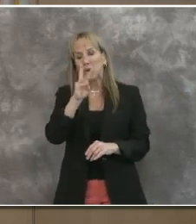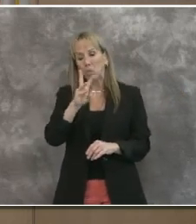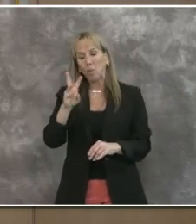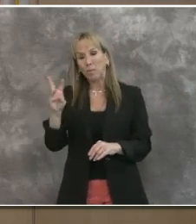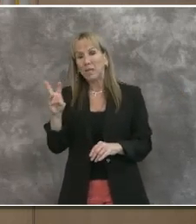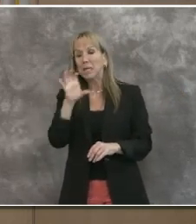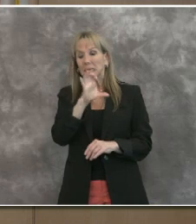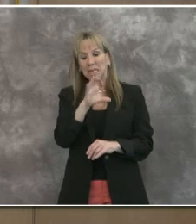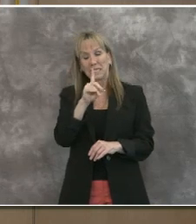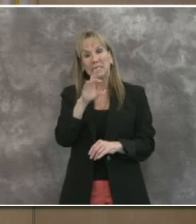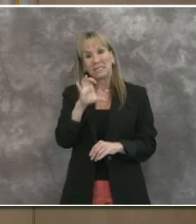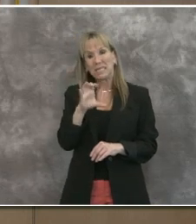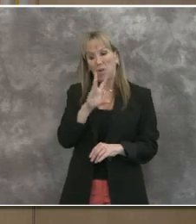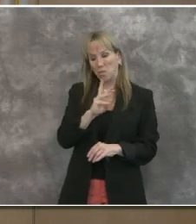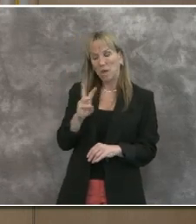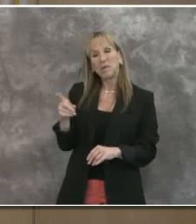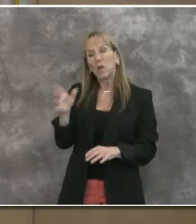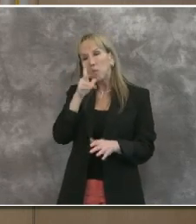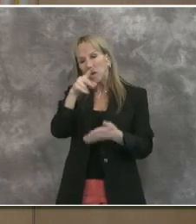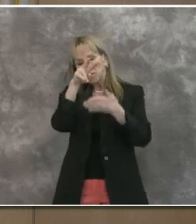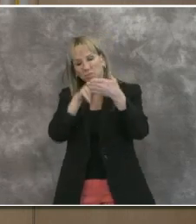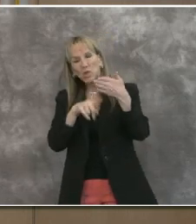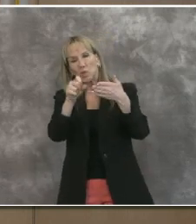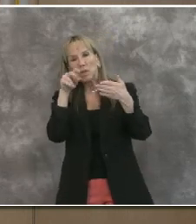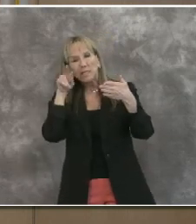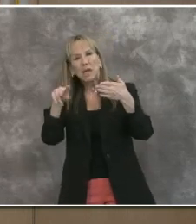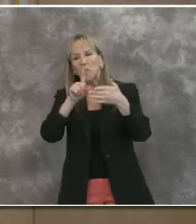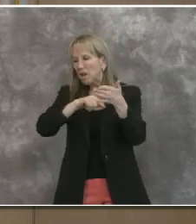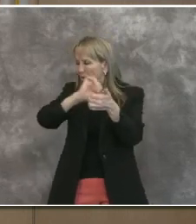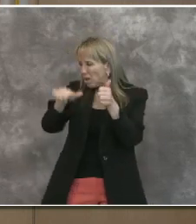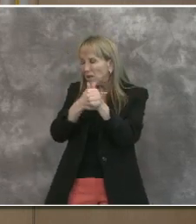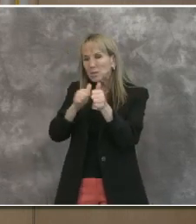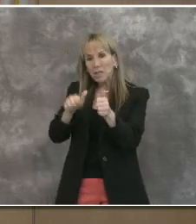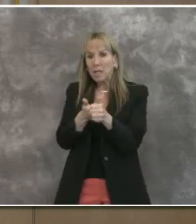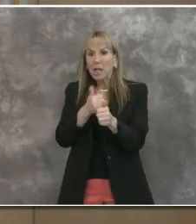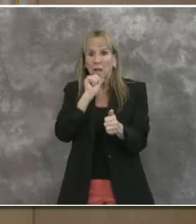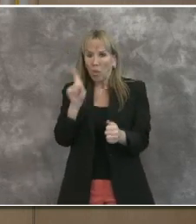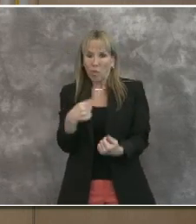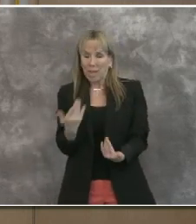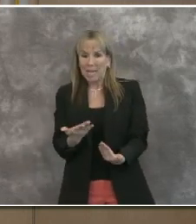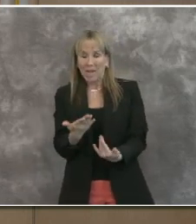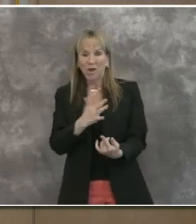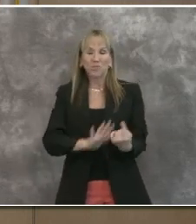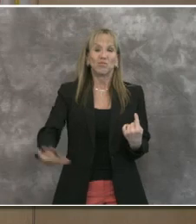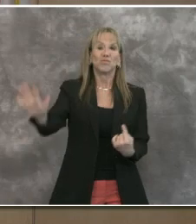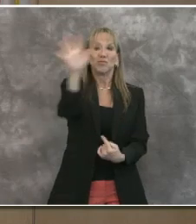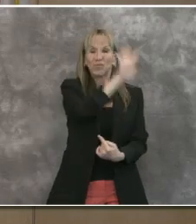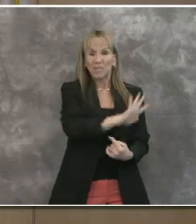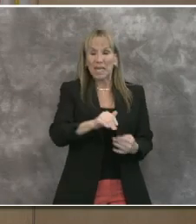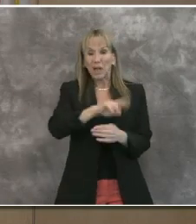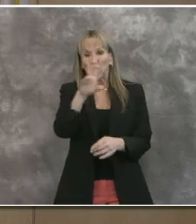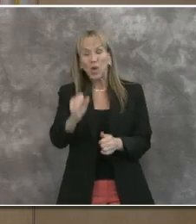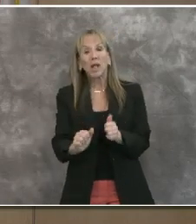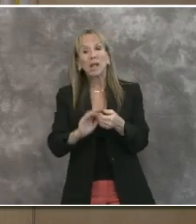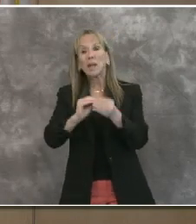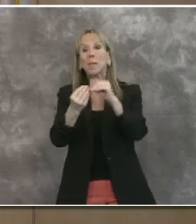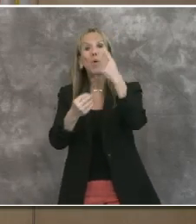severe outcomes from COVID and the underlying medical conditions. And again, across the country, the #1 condition is hypertension.